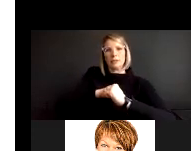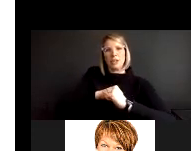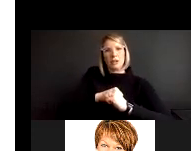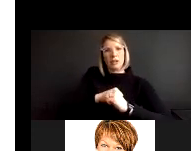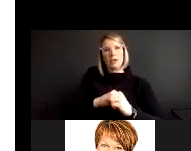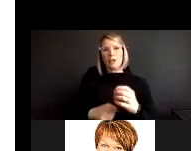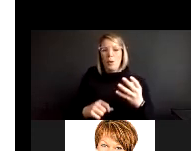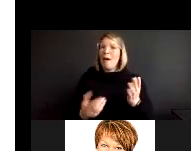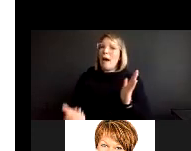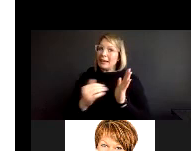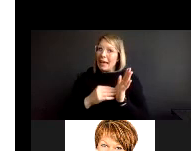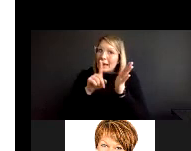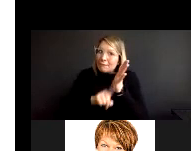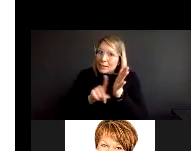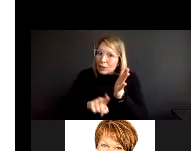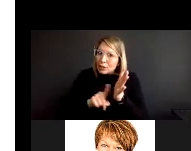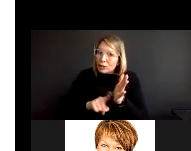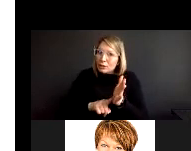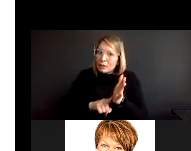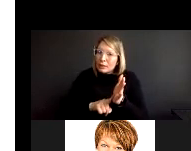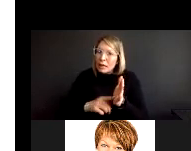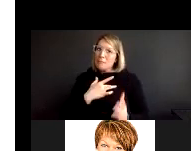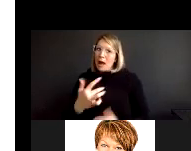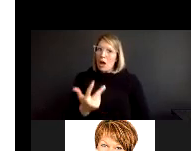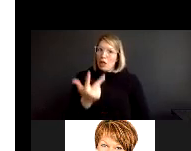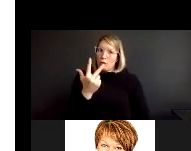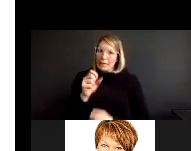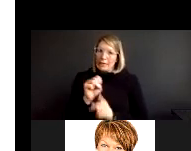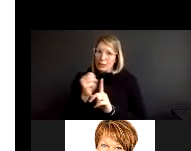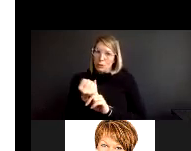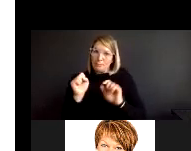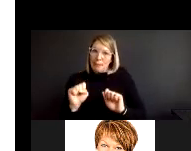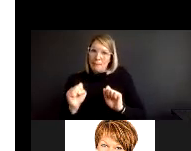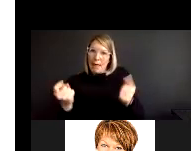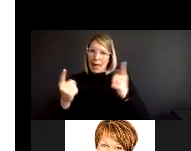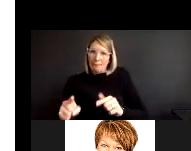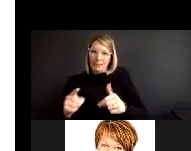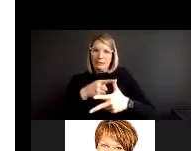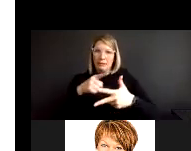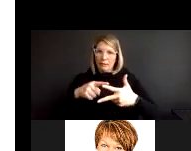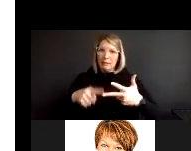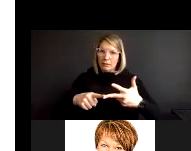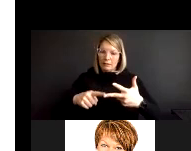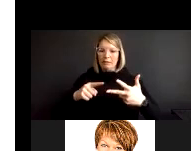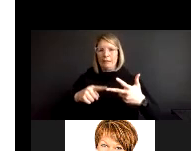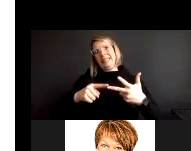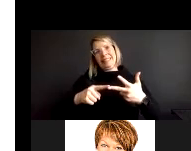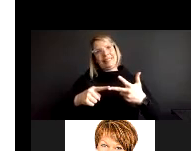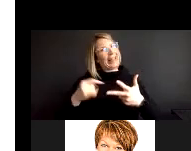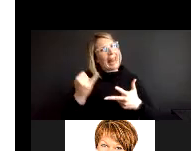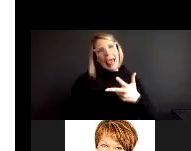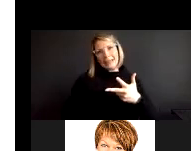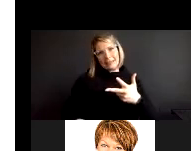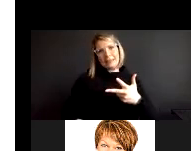a last resort option and occurs very infrequently, as folks are often able to mitigate the risk and